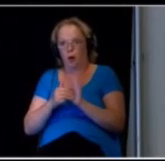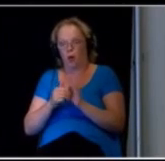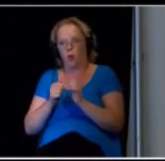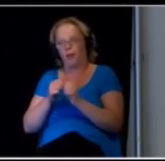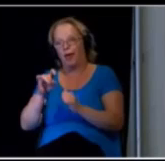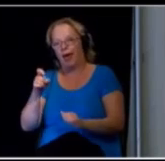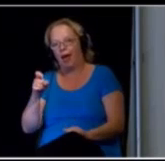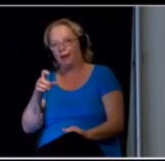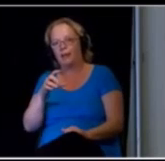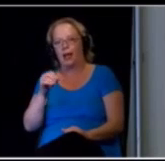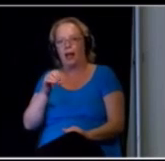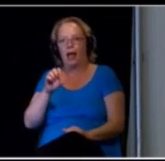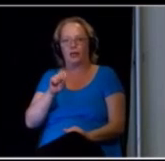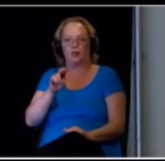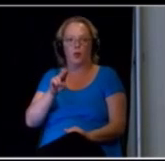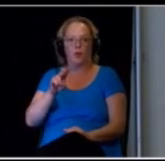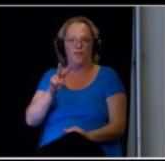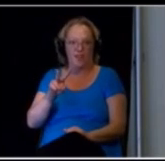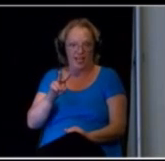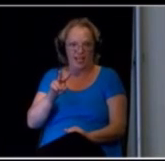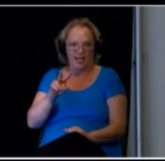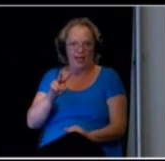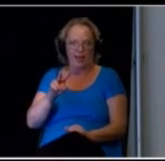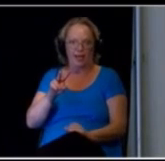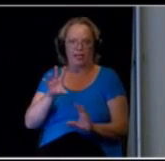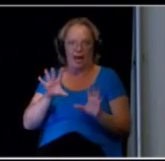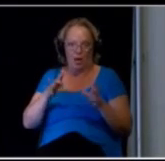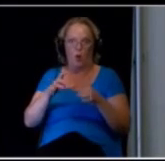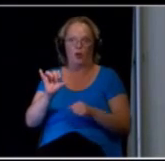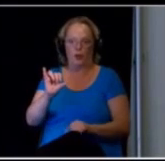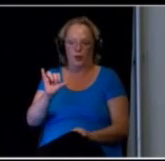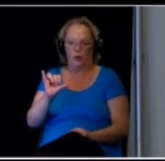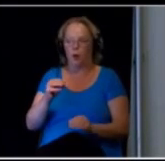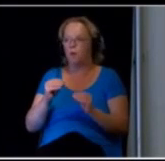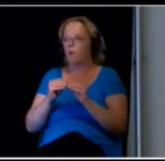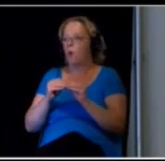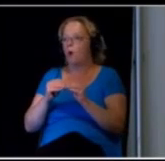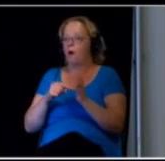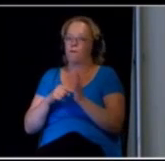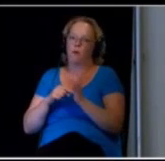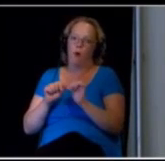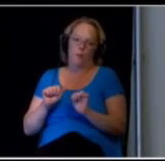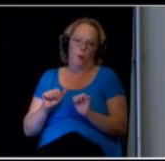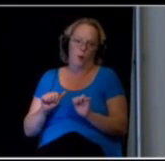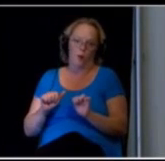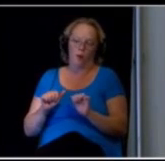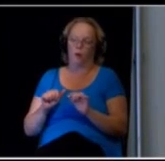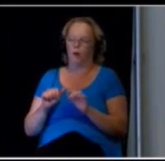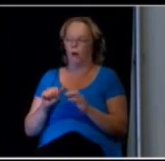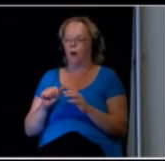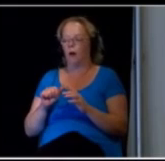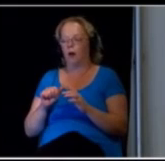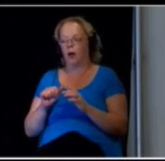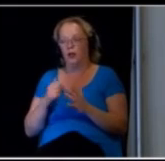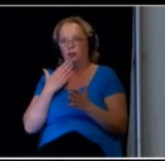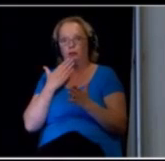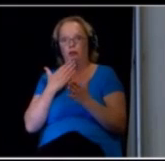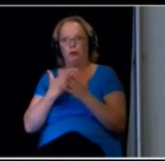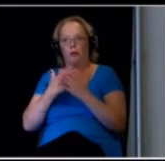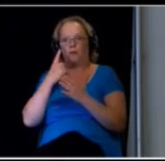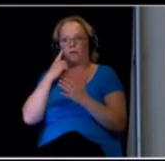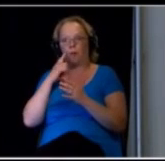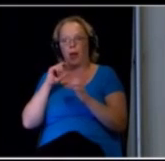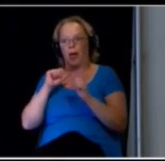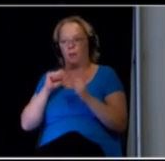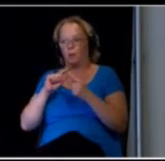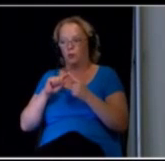SUV category, obviously, and then more affordable cars, this bodes well for being able to replicate